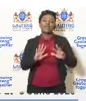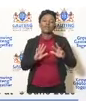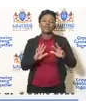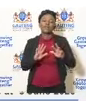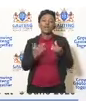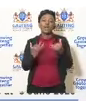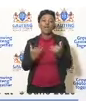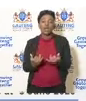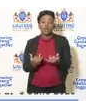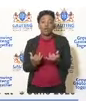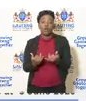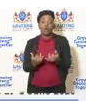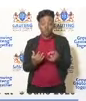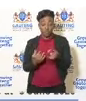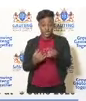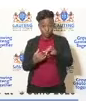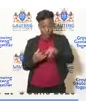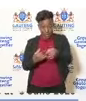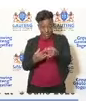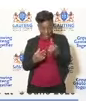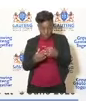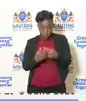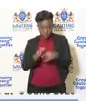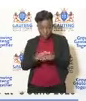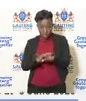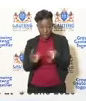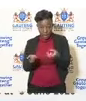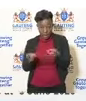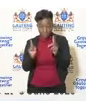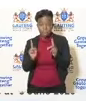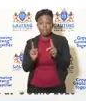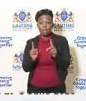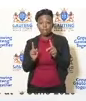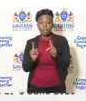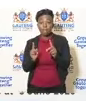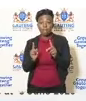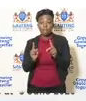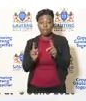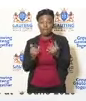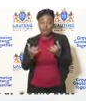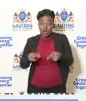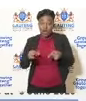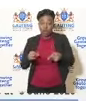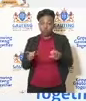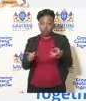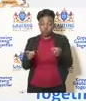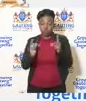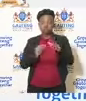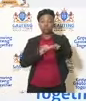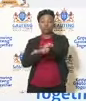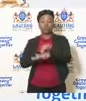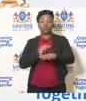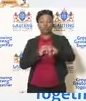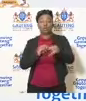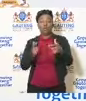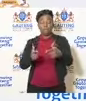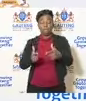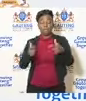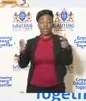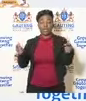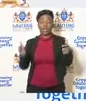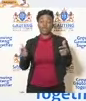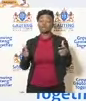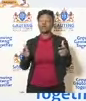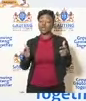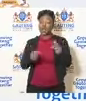has become a hotspot for us as we speak. So it has got the largest number of